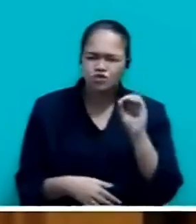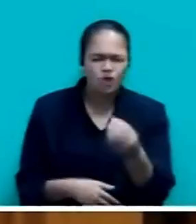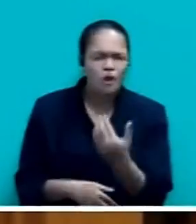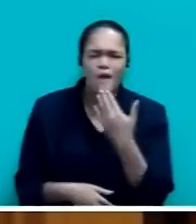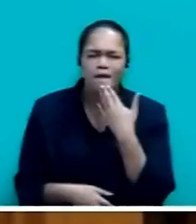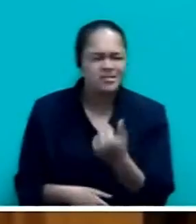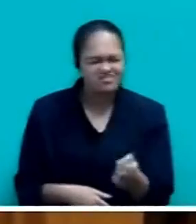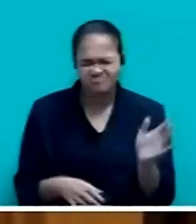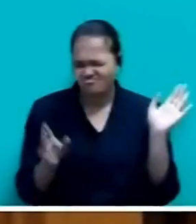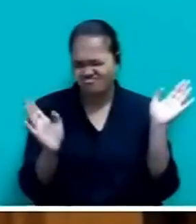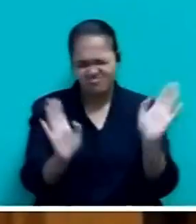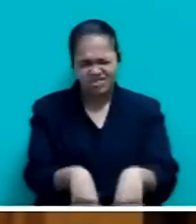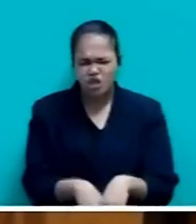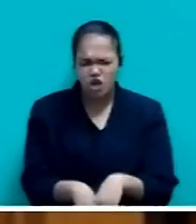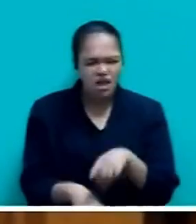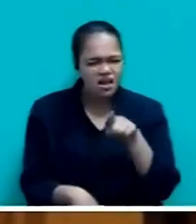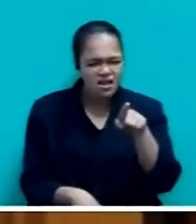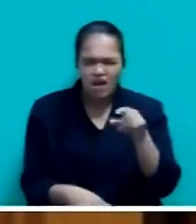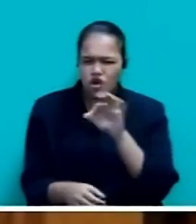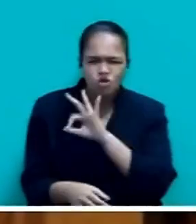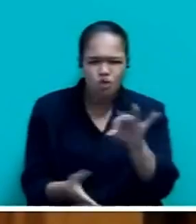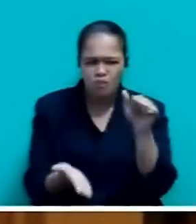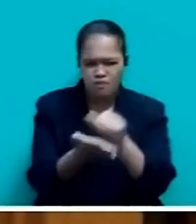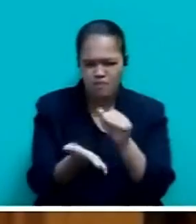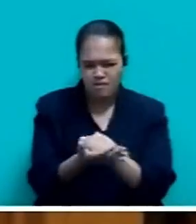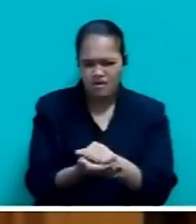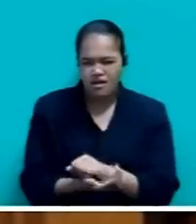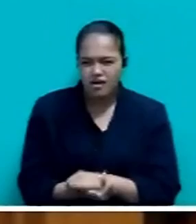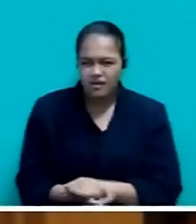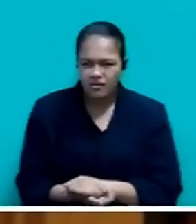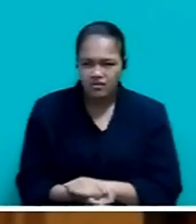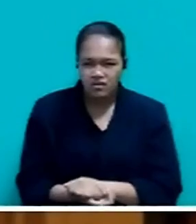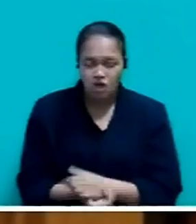do that. That is offensive. Honourable Minister.